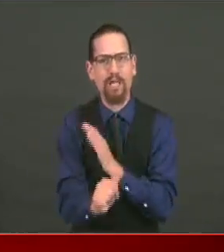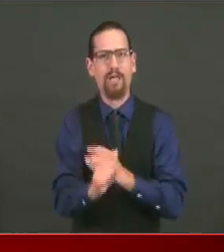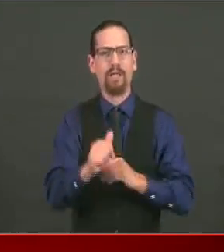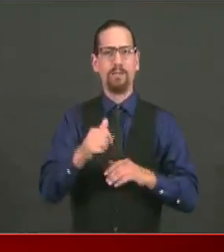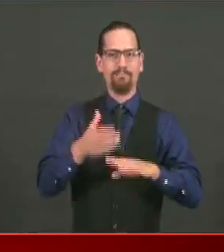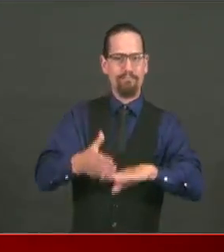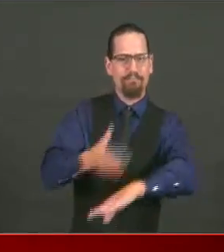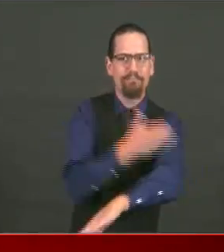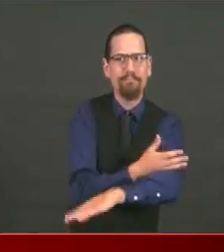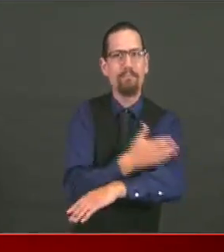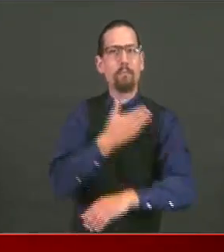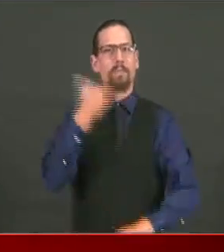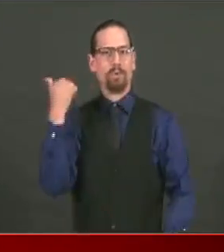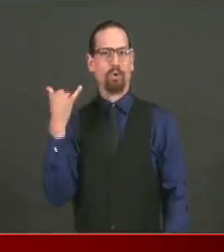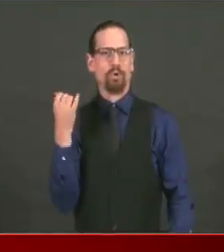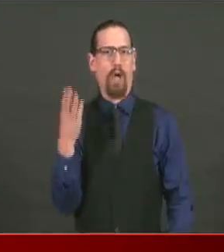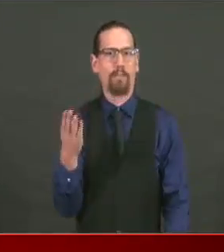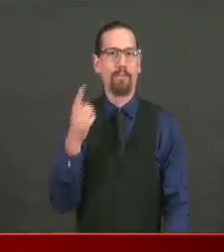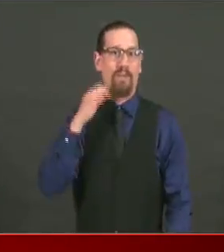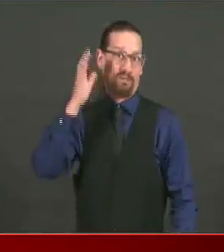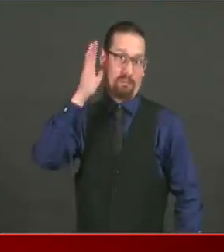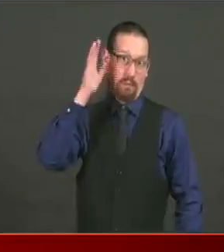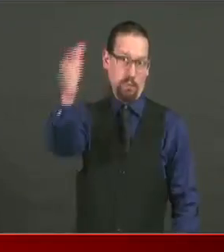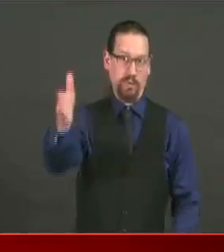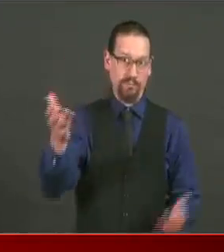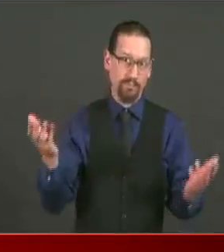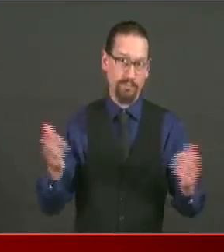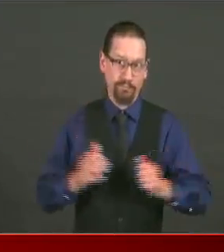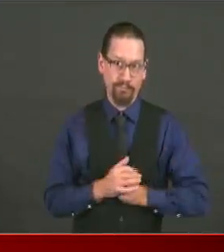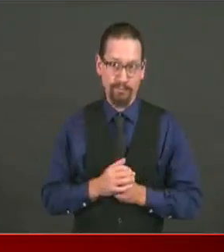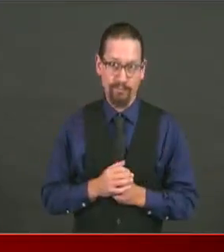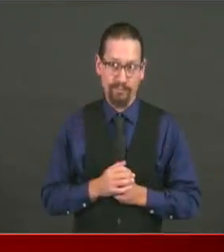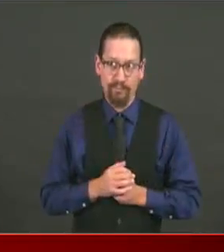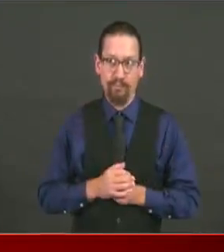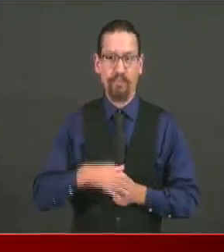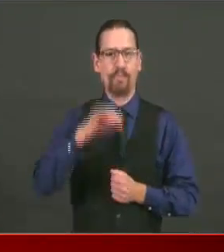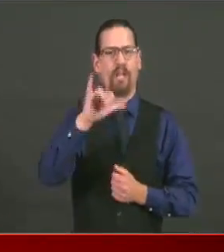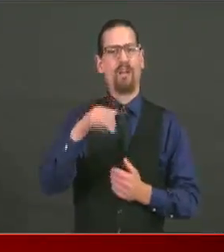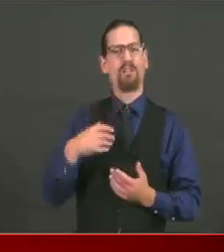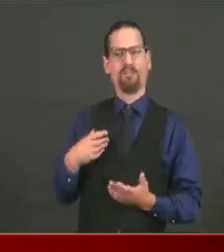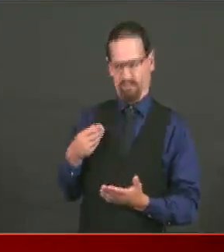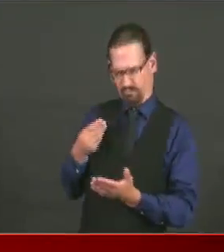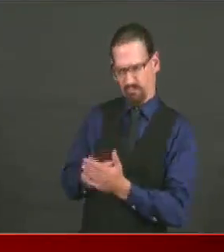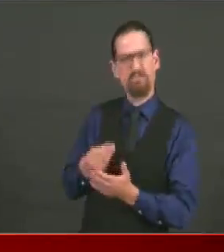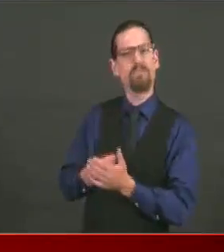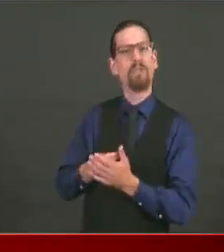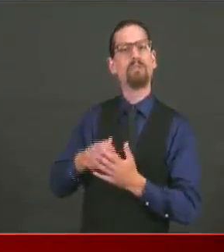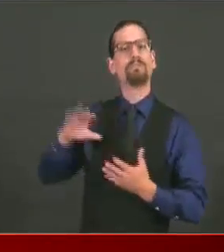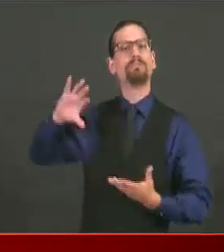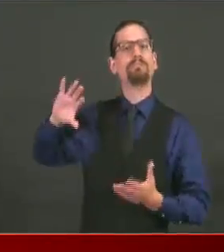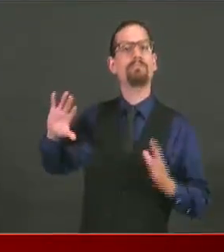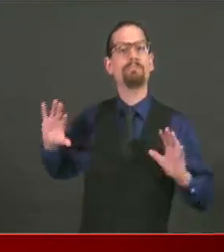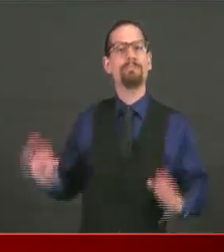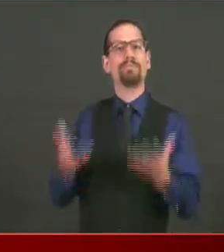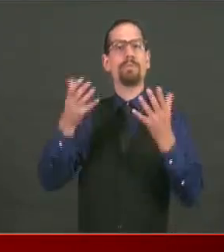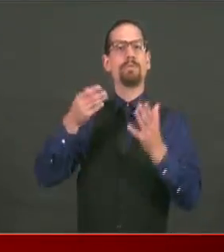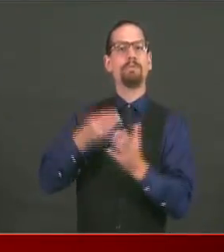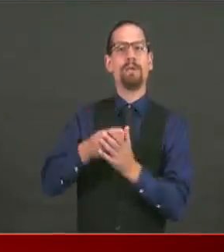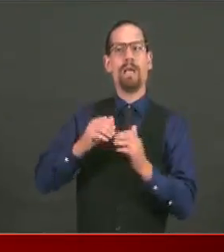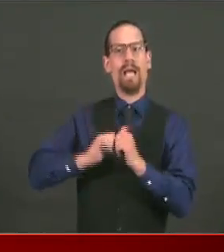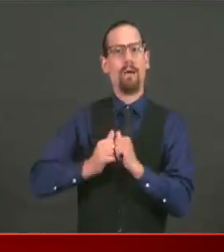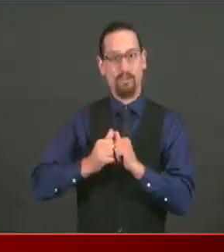announcements right now with how we're going to use our stimulus monies to immediately get cash out the door to people who are